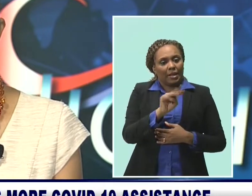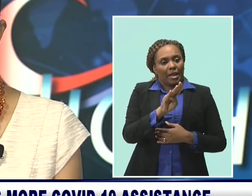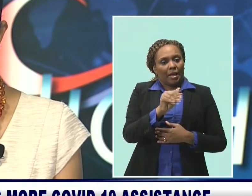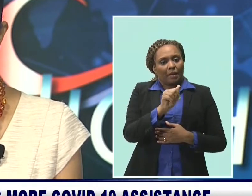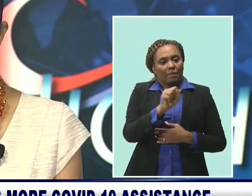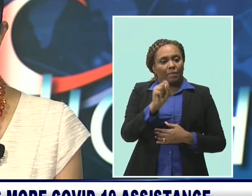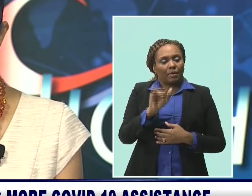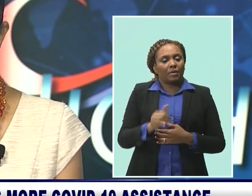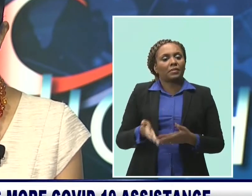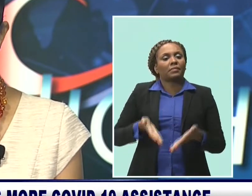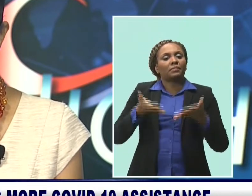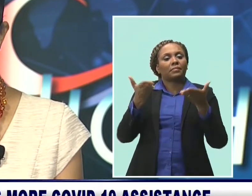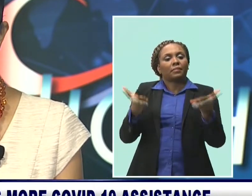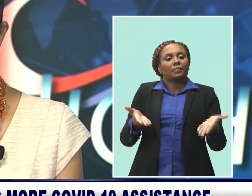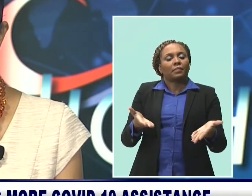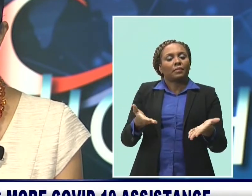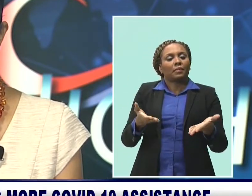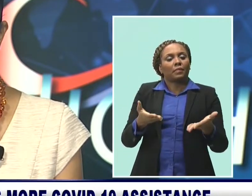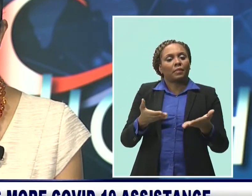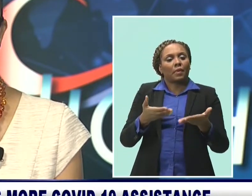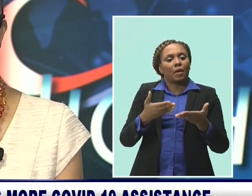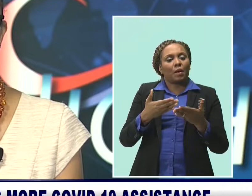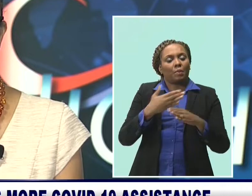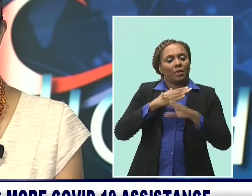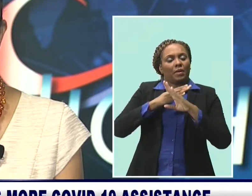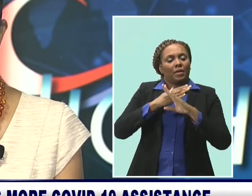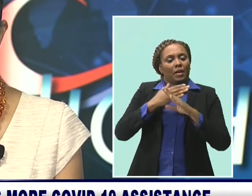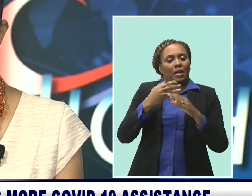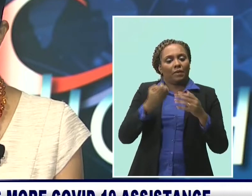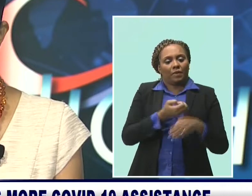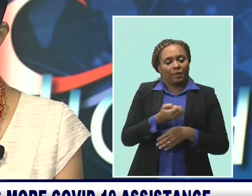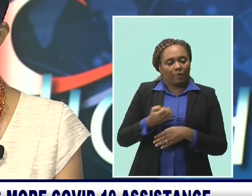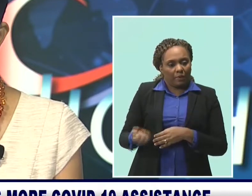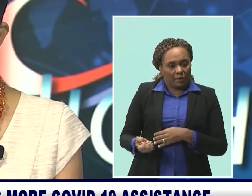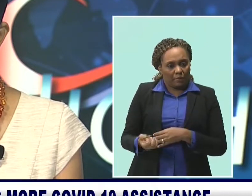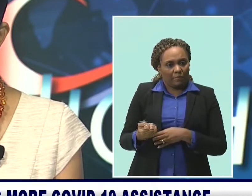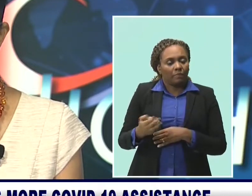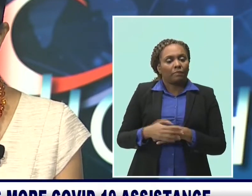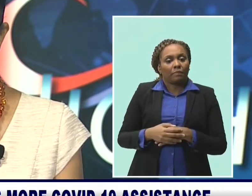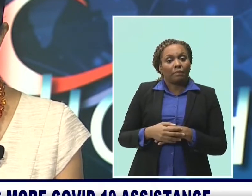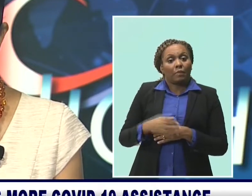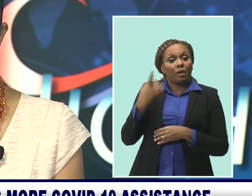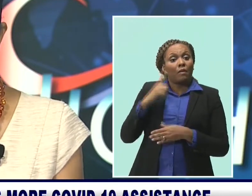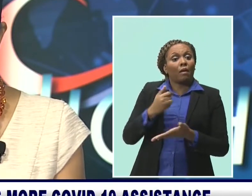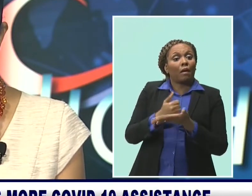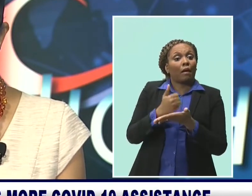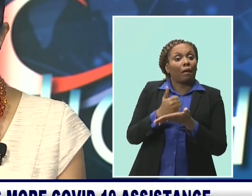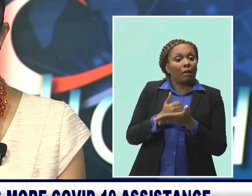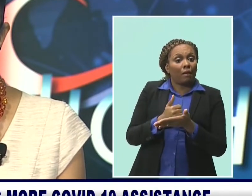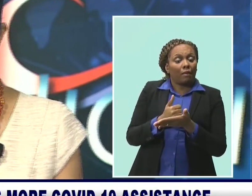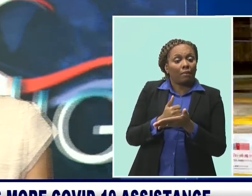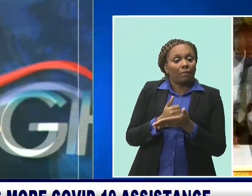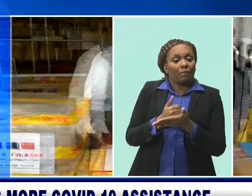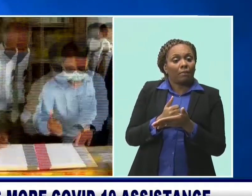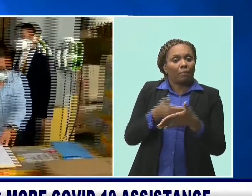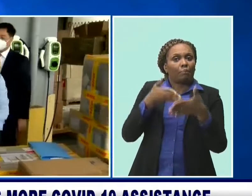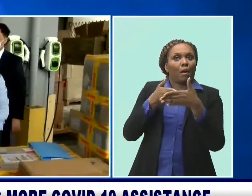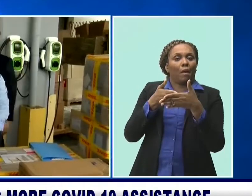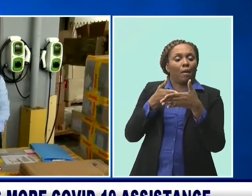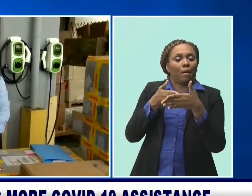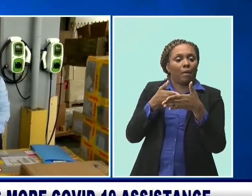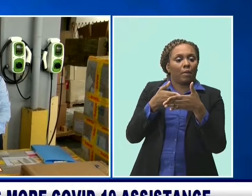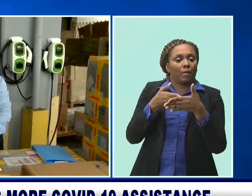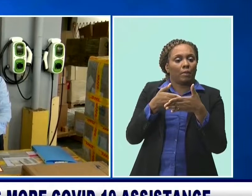personal protective equipment and swabs to the Ministry of Health in its fight against the COVID-19 pandemic. China's ambassador to Barbados,